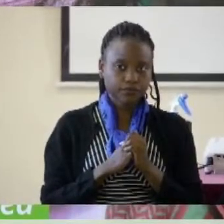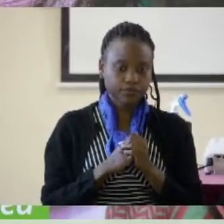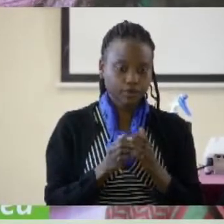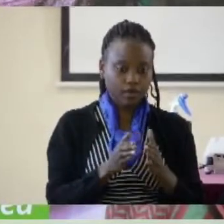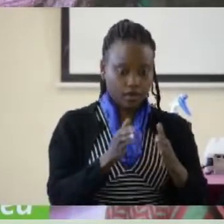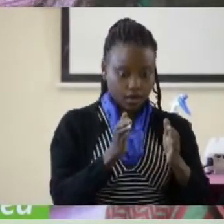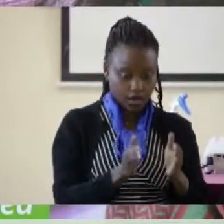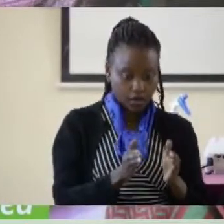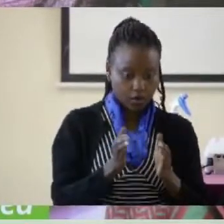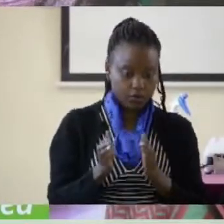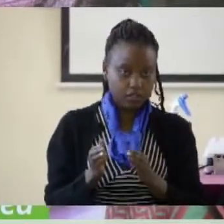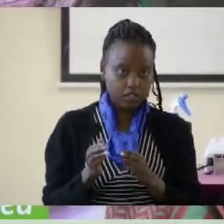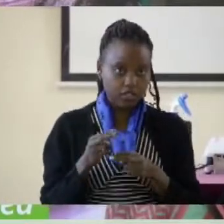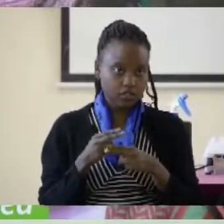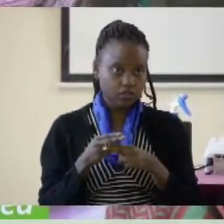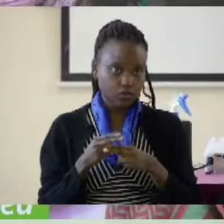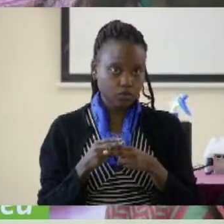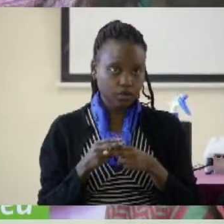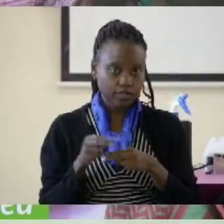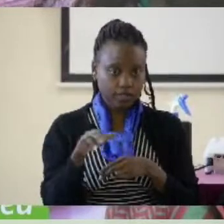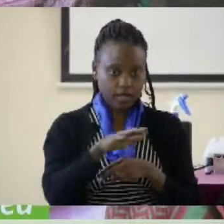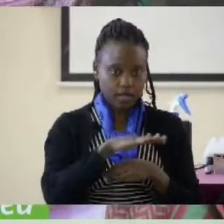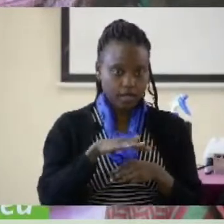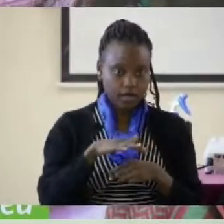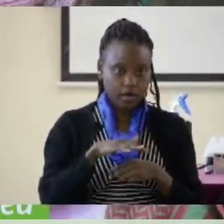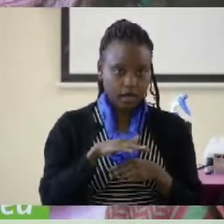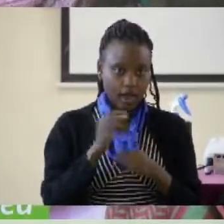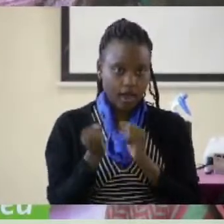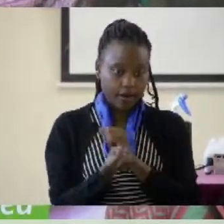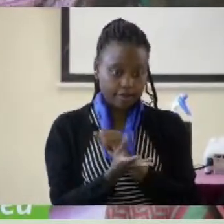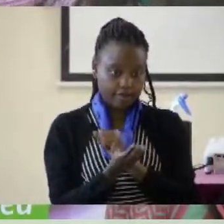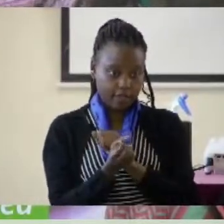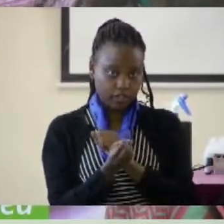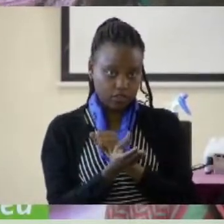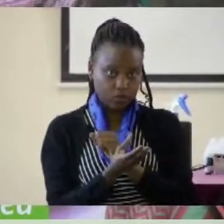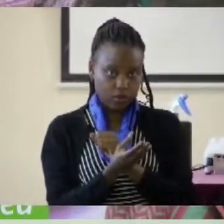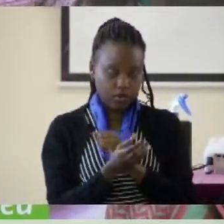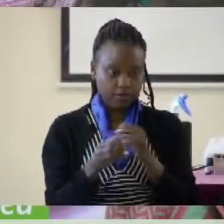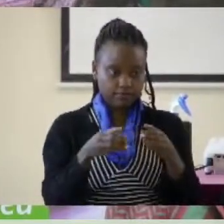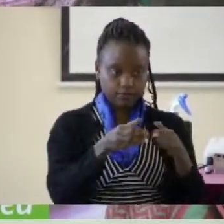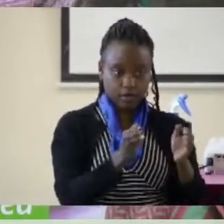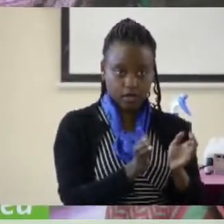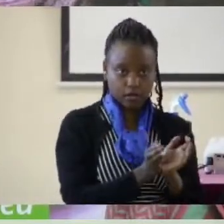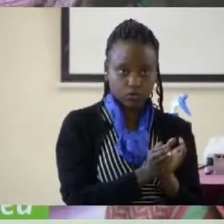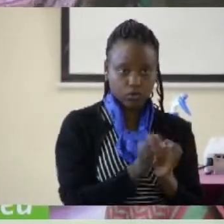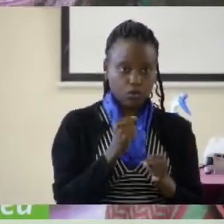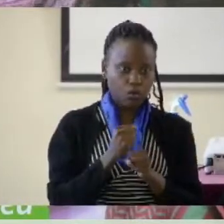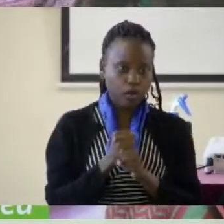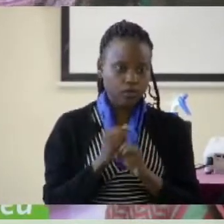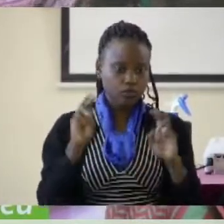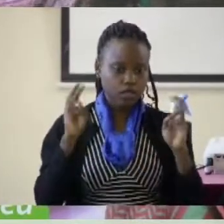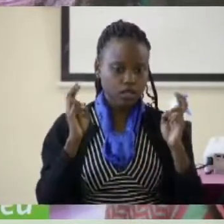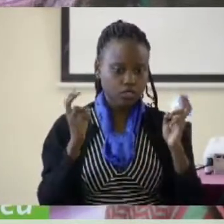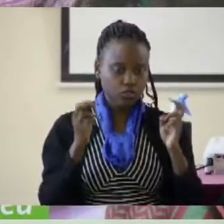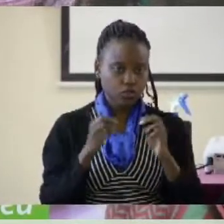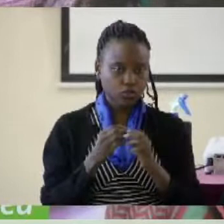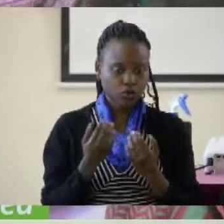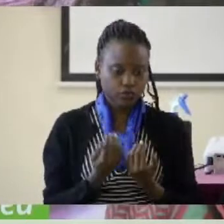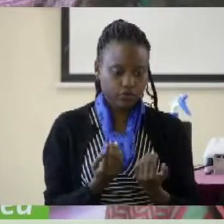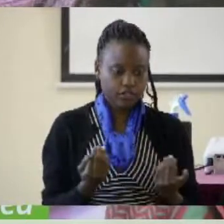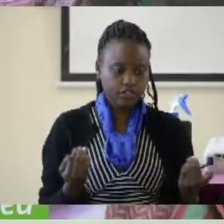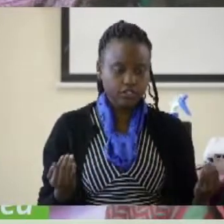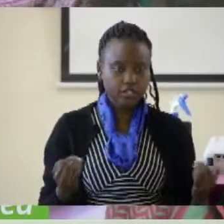Area Advisory Council. Area Advisory Council deals with the issues of children. They